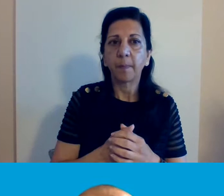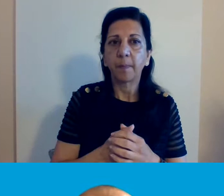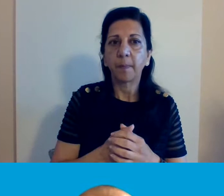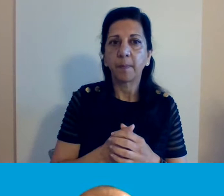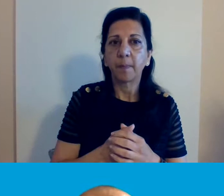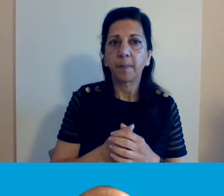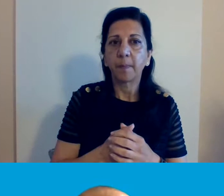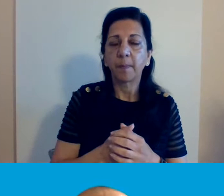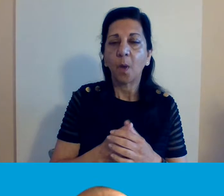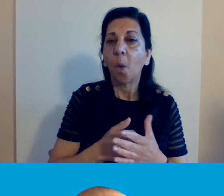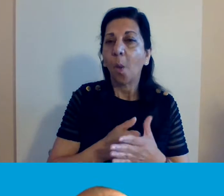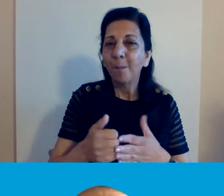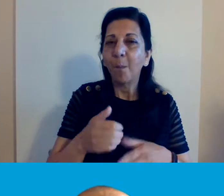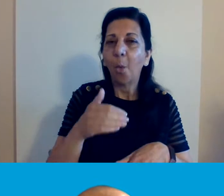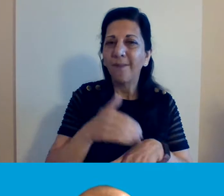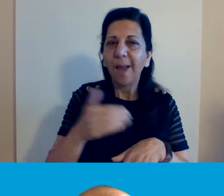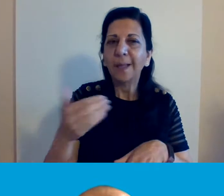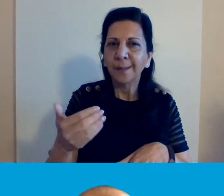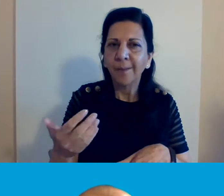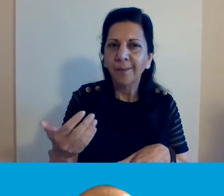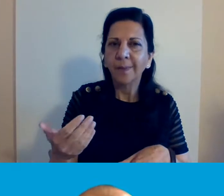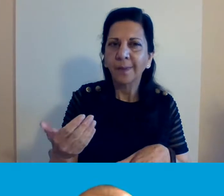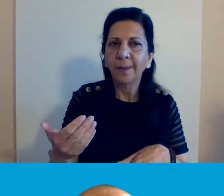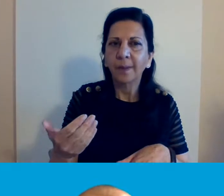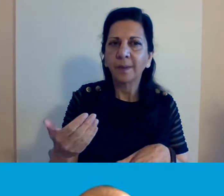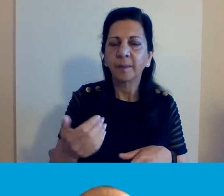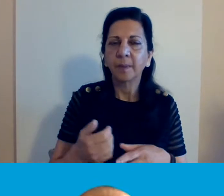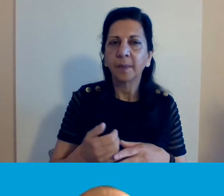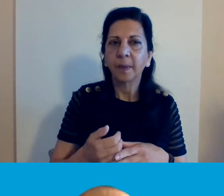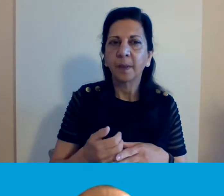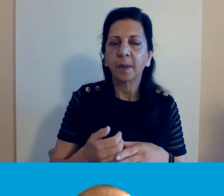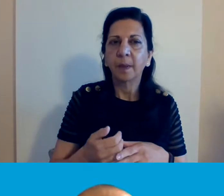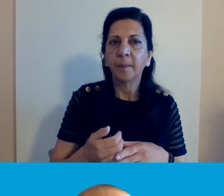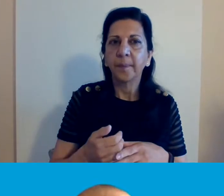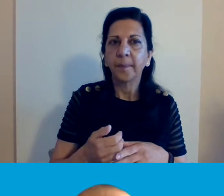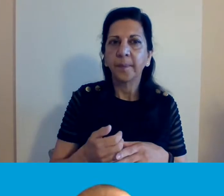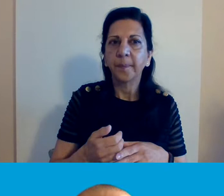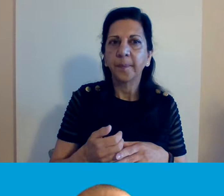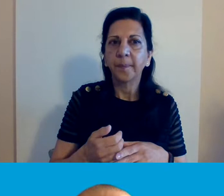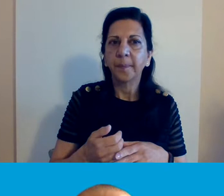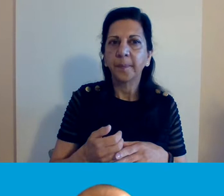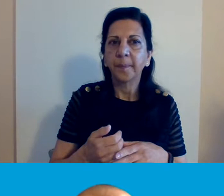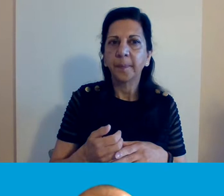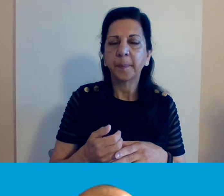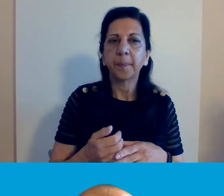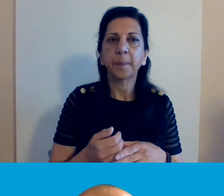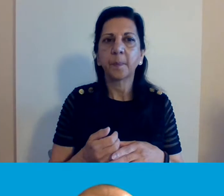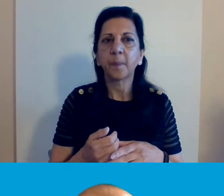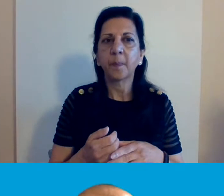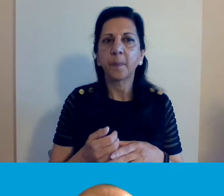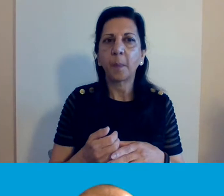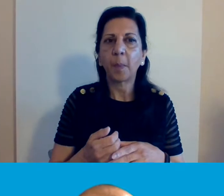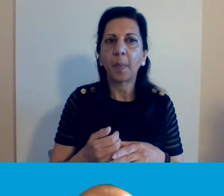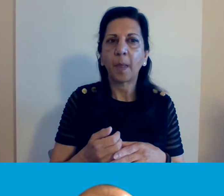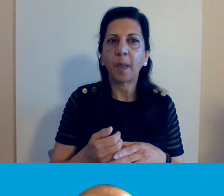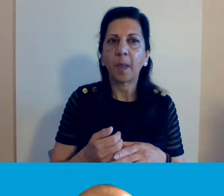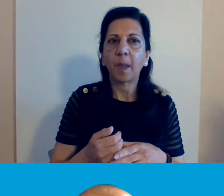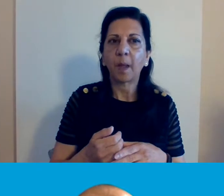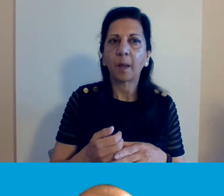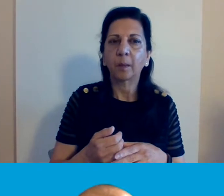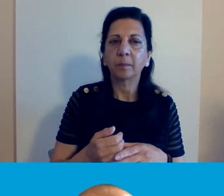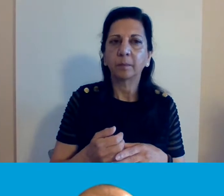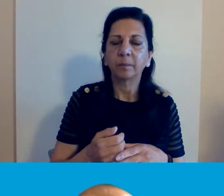to have an eye on the safety aspect, both for the patients, other people in the surgery, and the staff. But I can definitely say